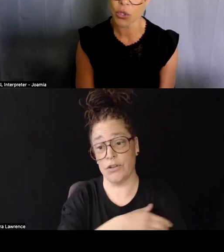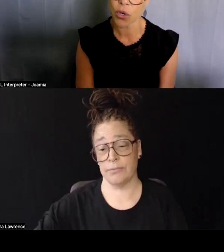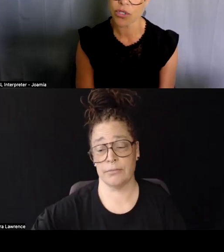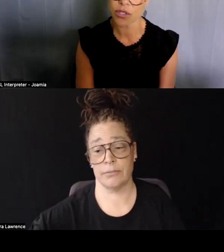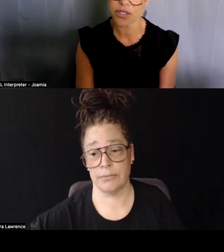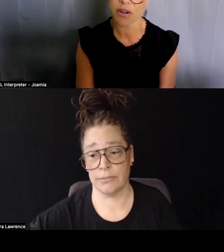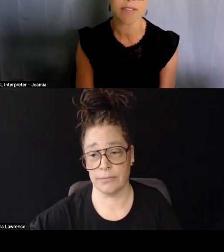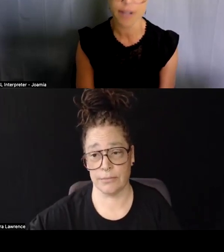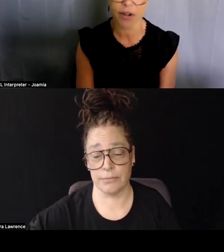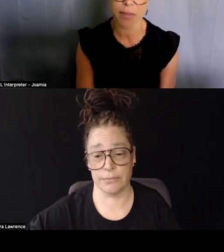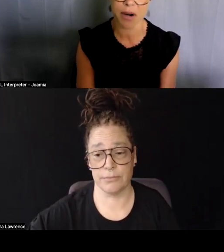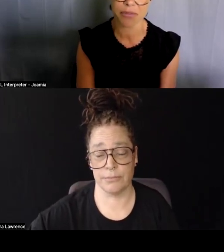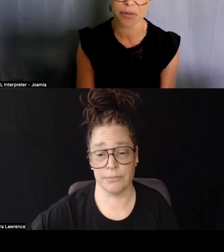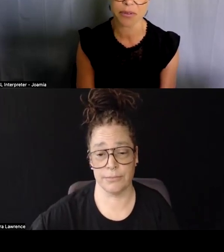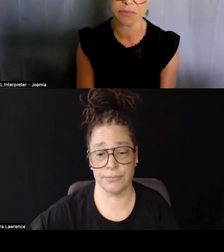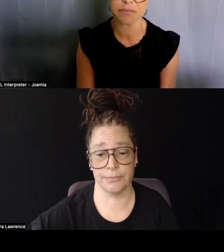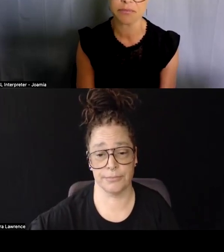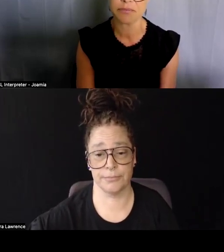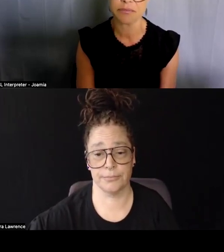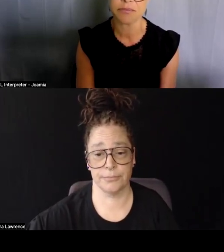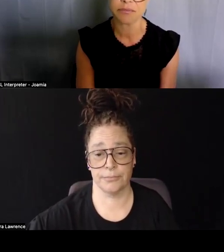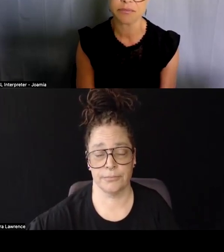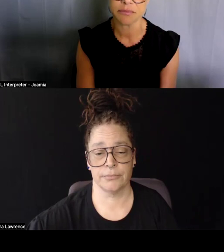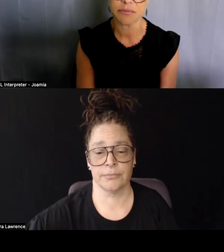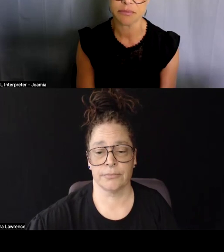Your choices are very powerful.